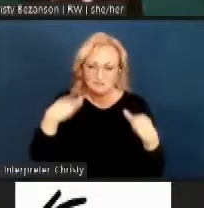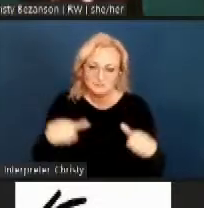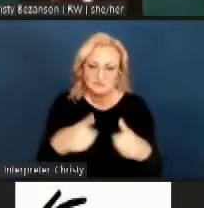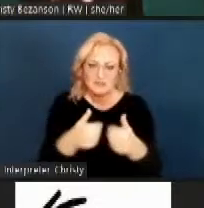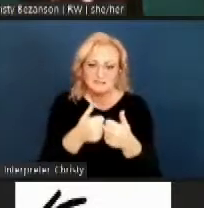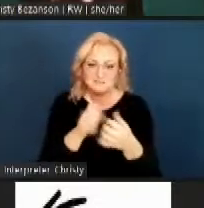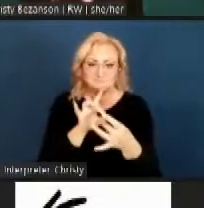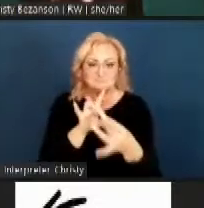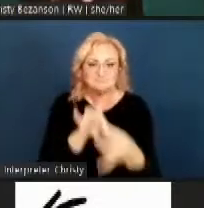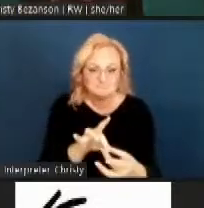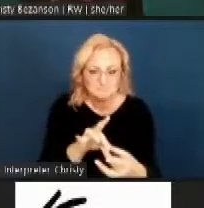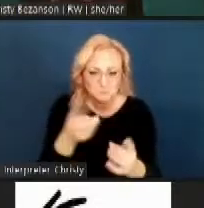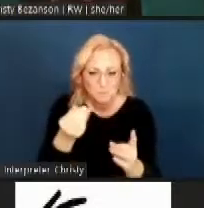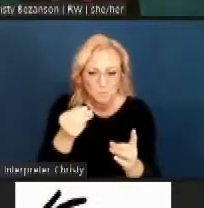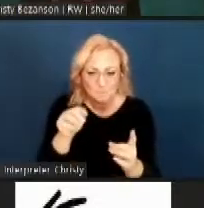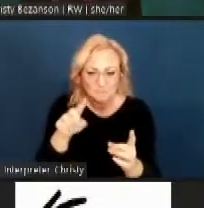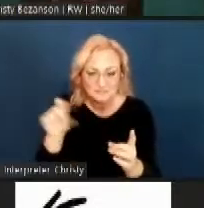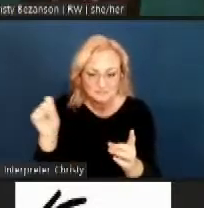it, certainly not all,